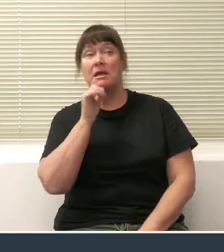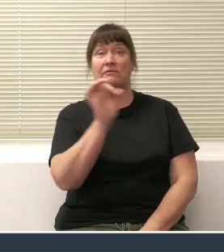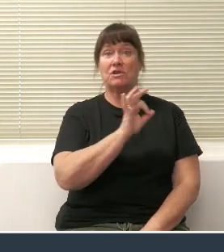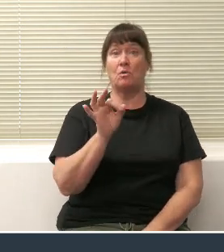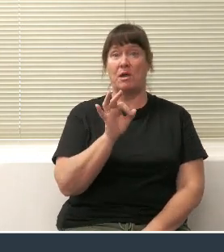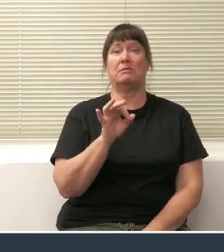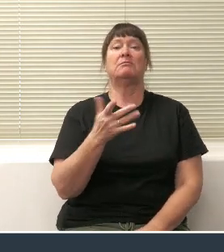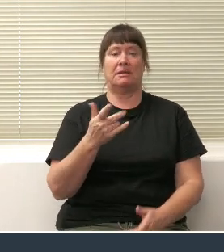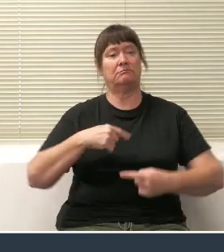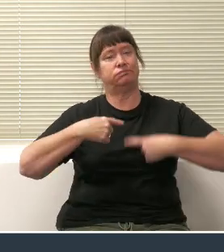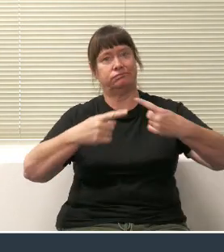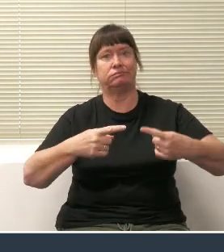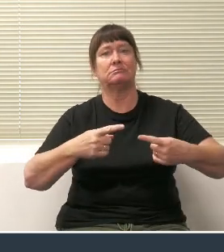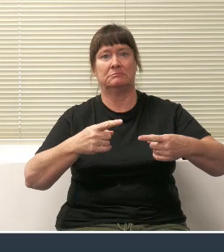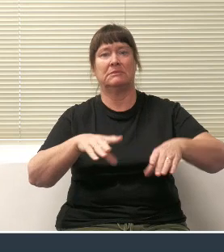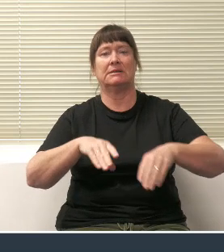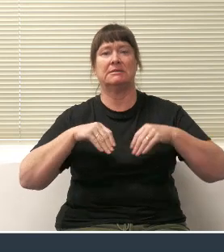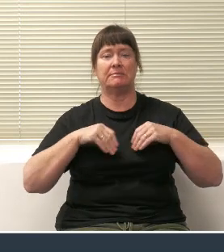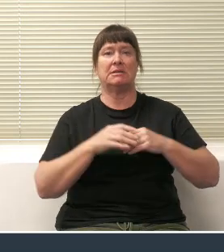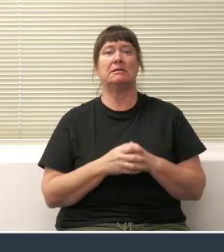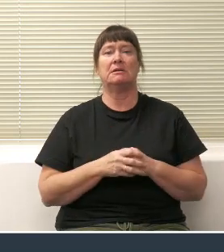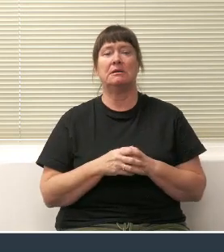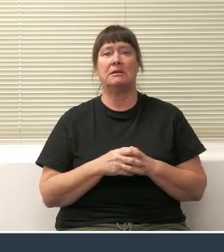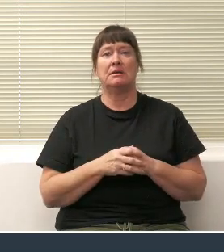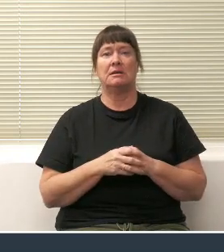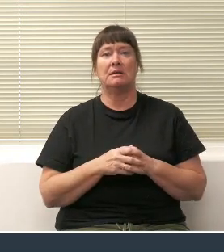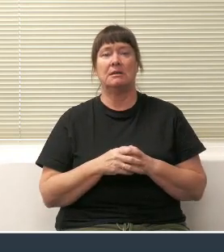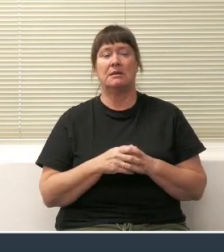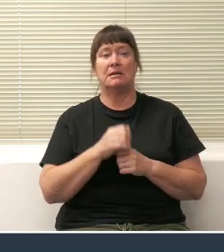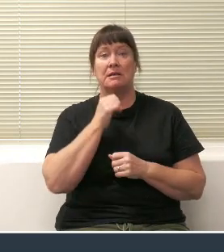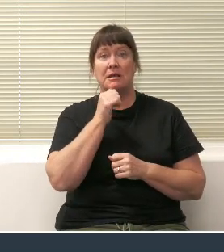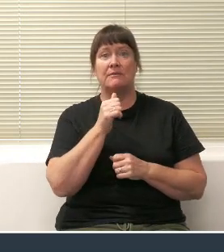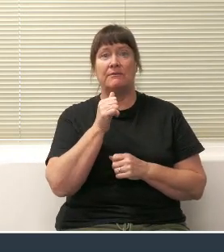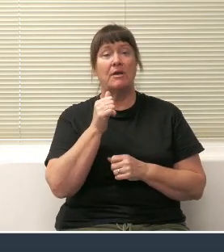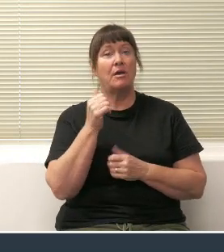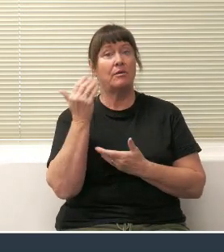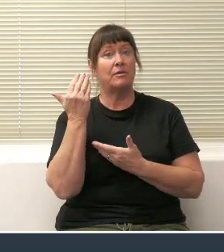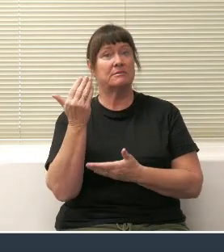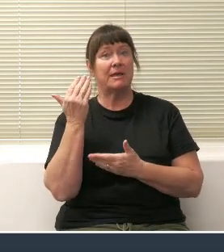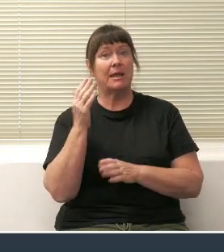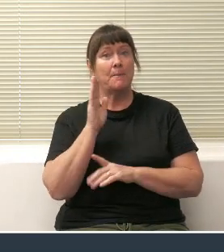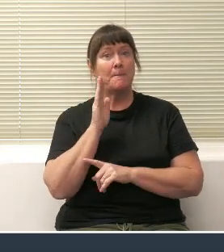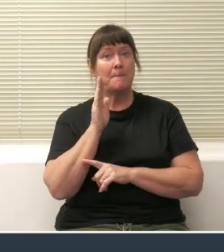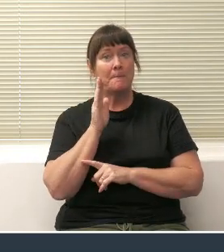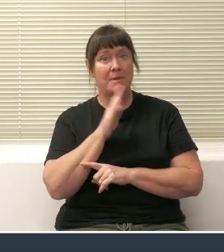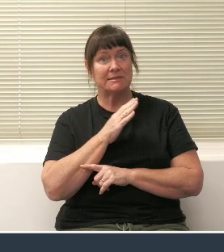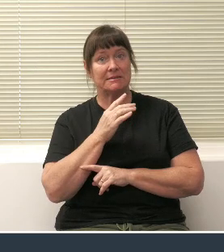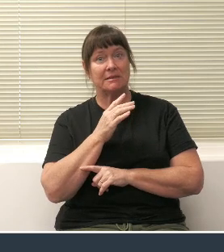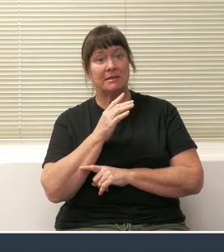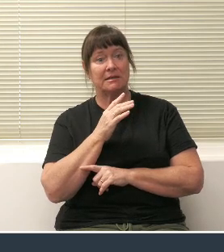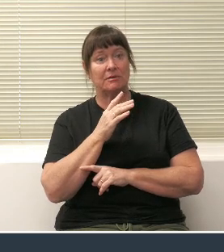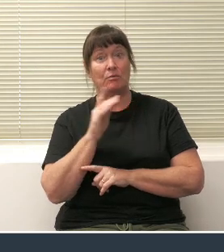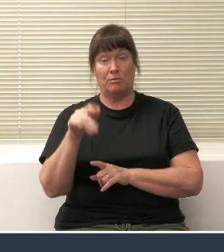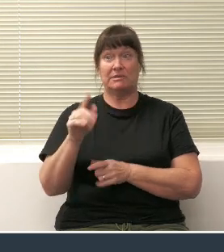after the mover's right of reply. Members speaking must, if required by the chairperson, announce whether they are speaking in support